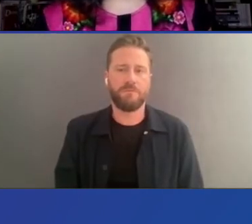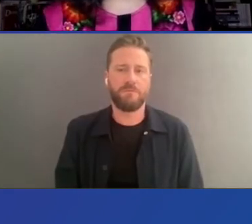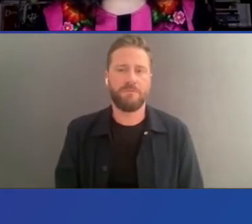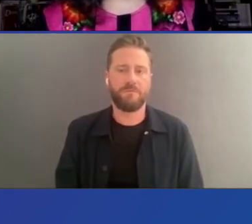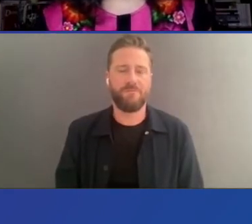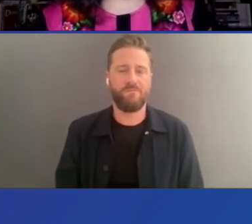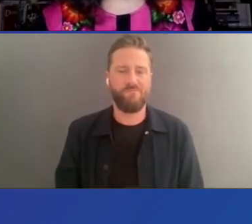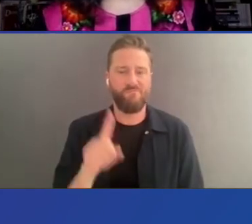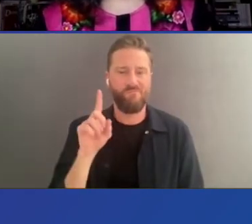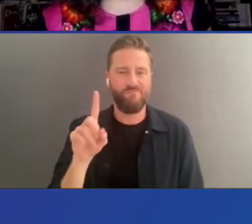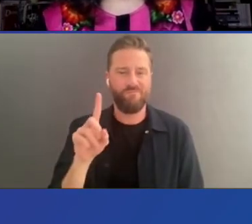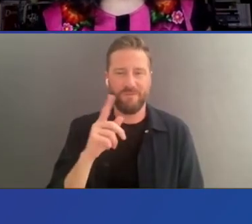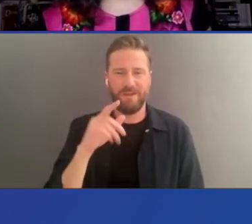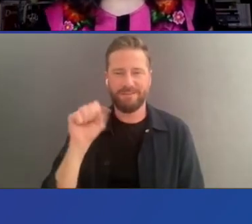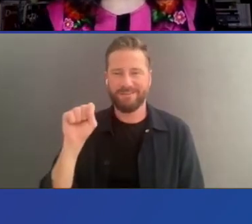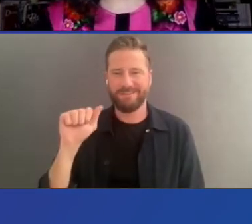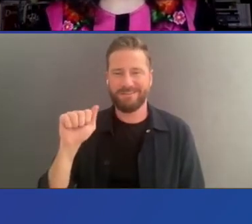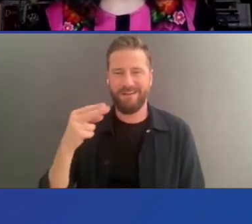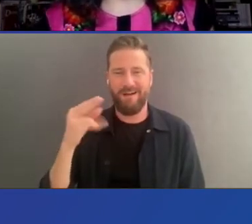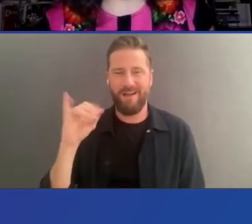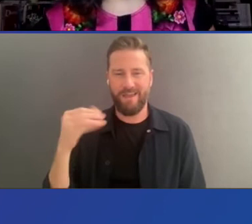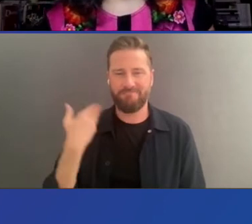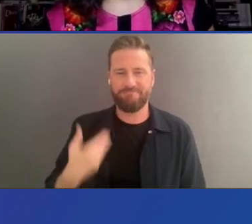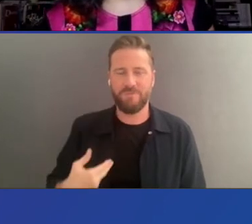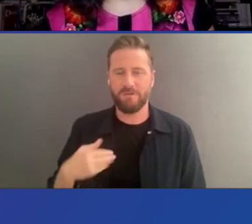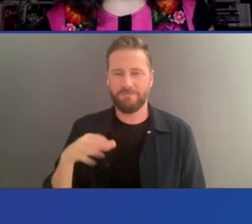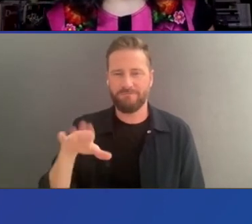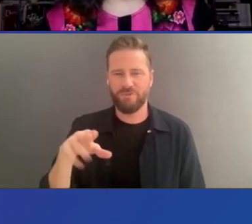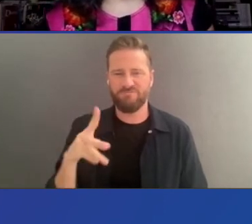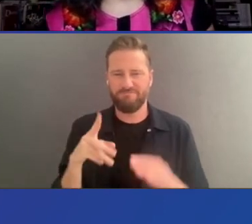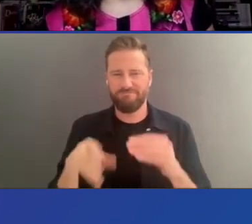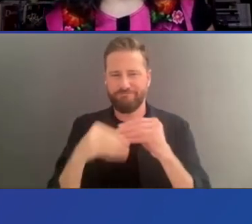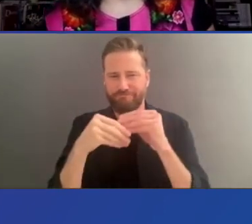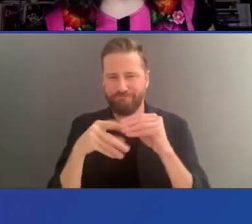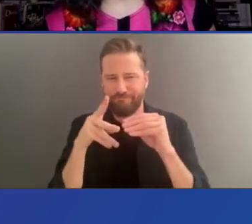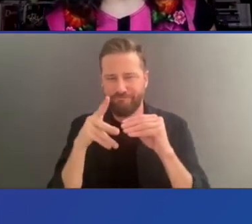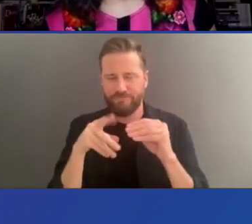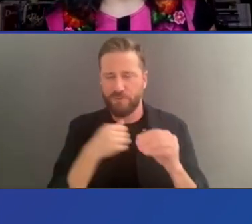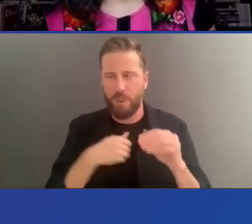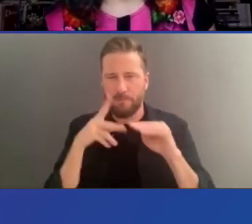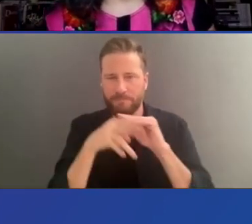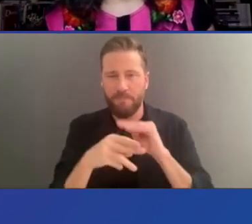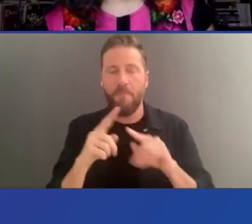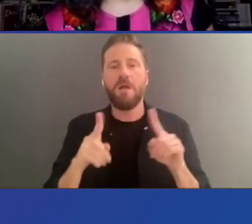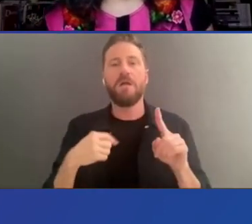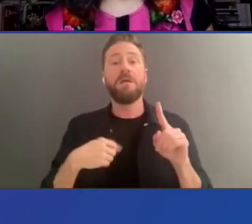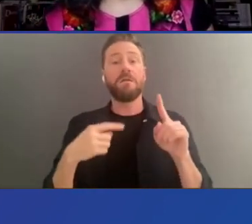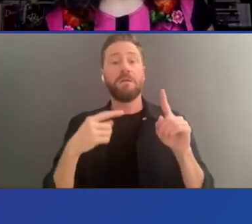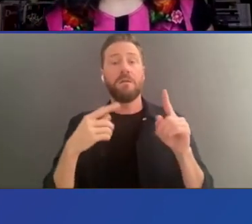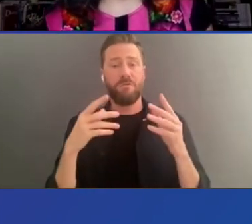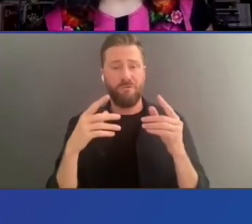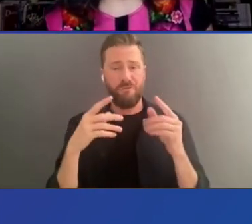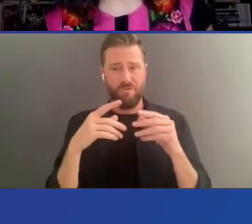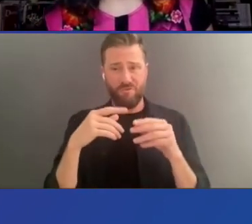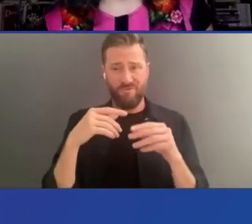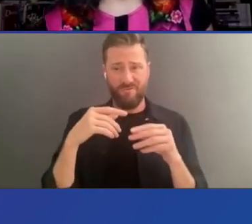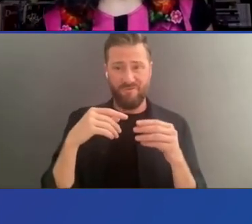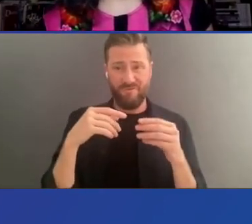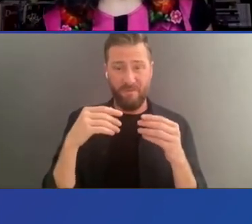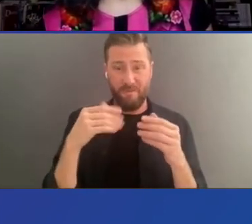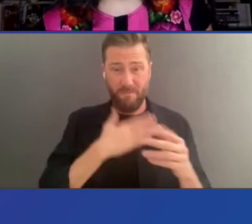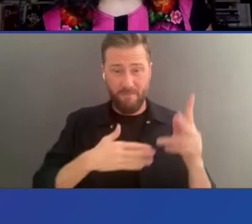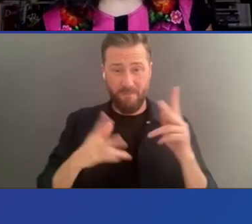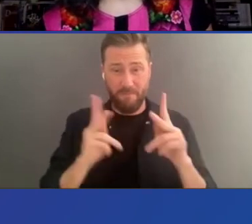Interestingly, I think it's also Sahi here. Sorry, just a quick insert. It's also that the people who are from